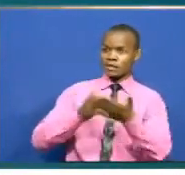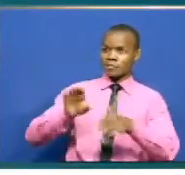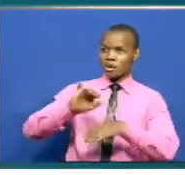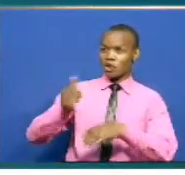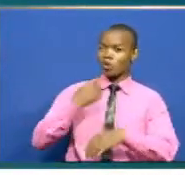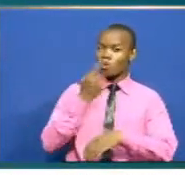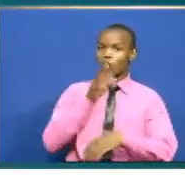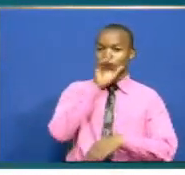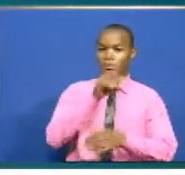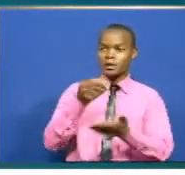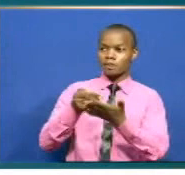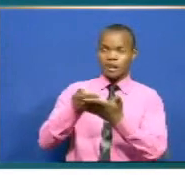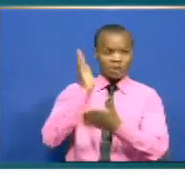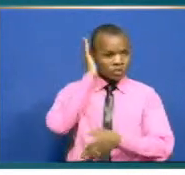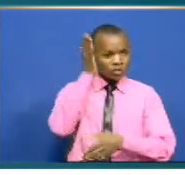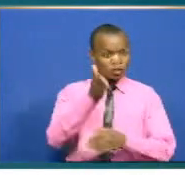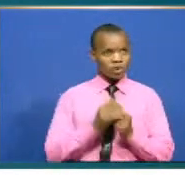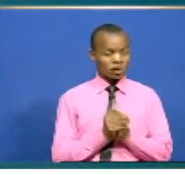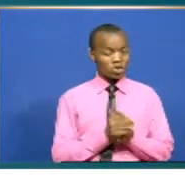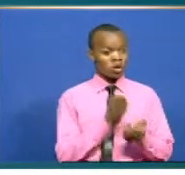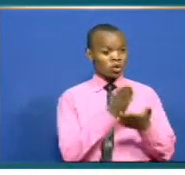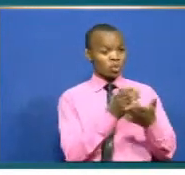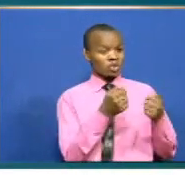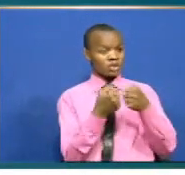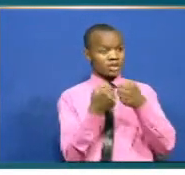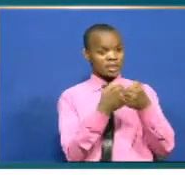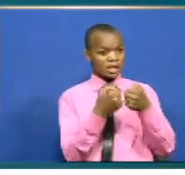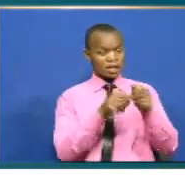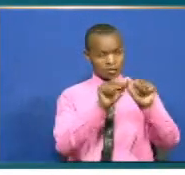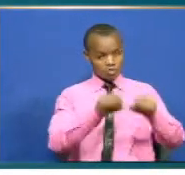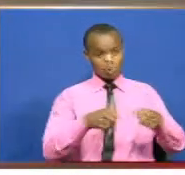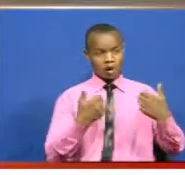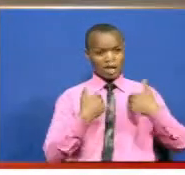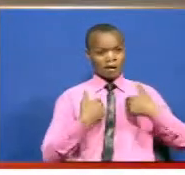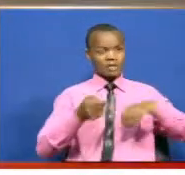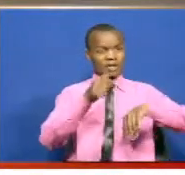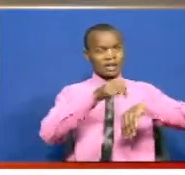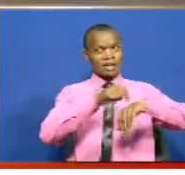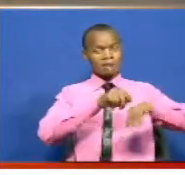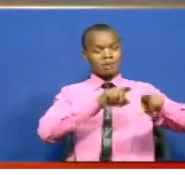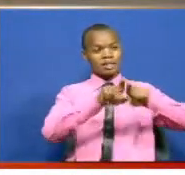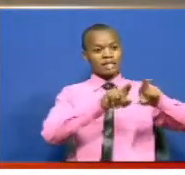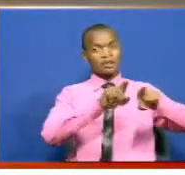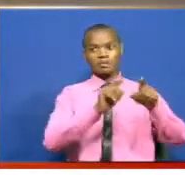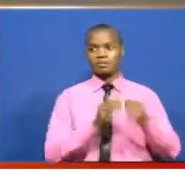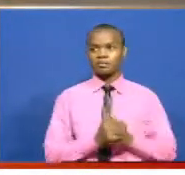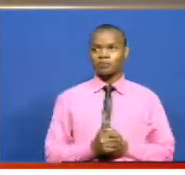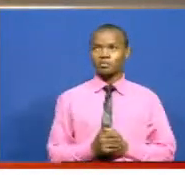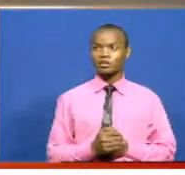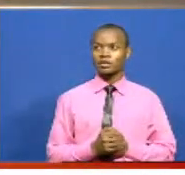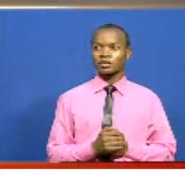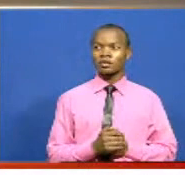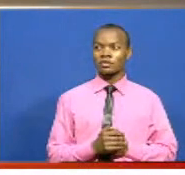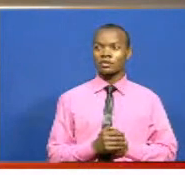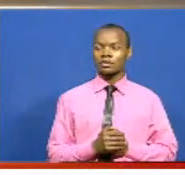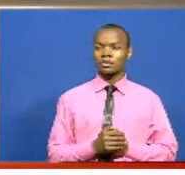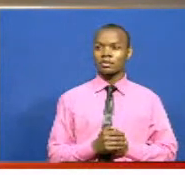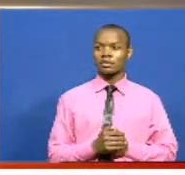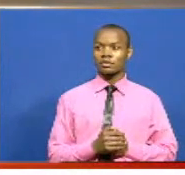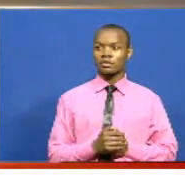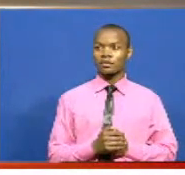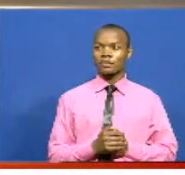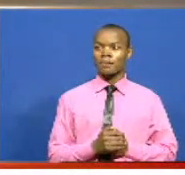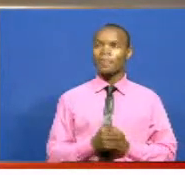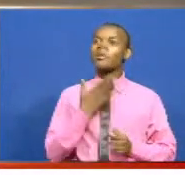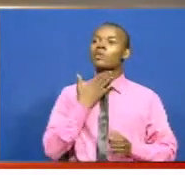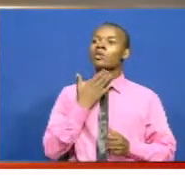to some areas. So that can actually pose a very big challenge, during this journey across the counties for the I want